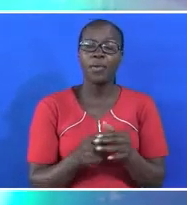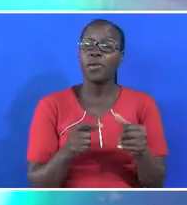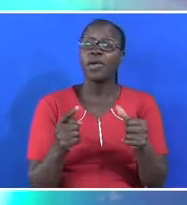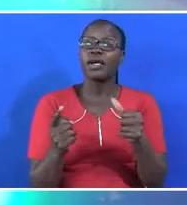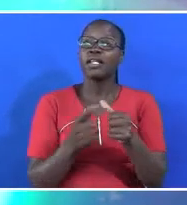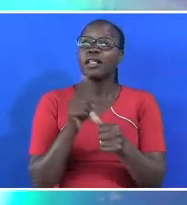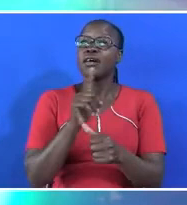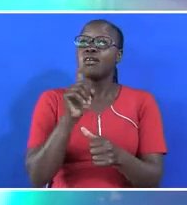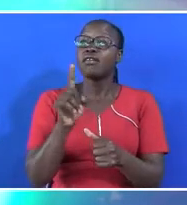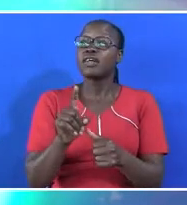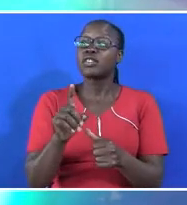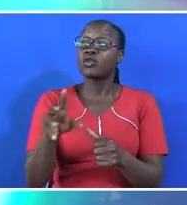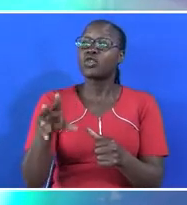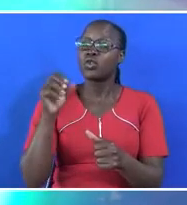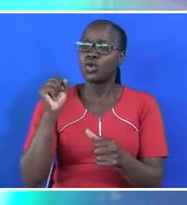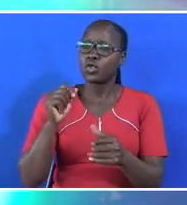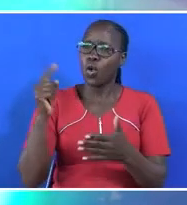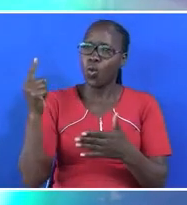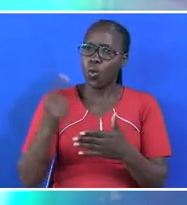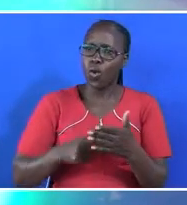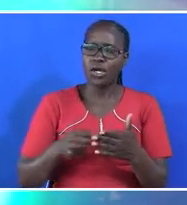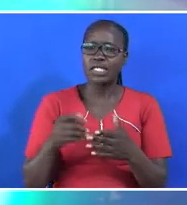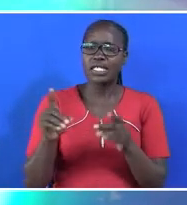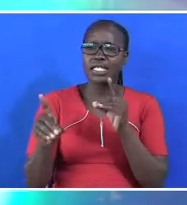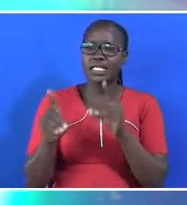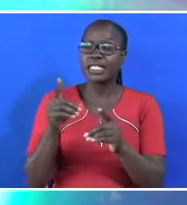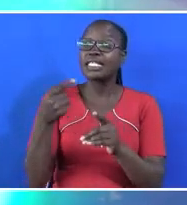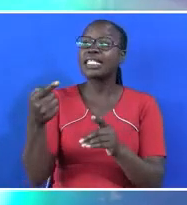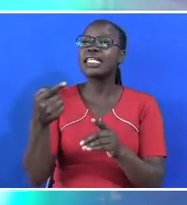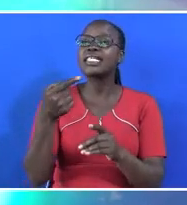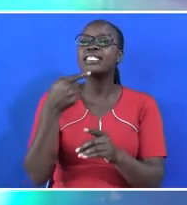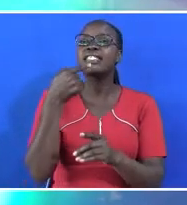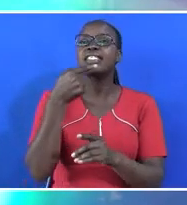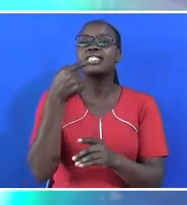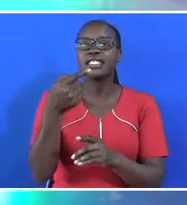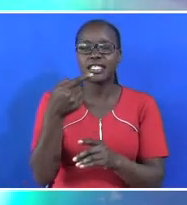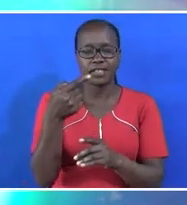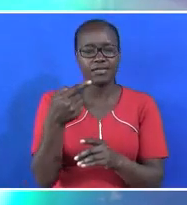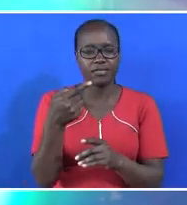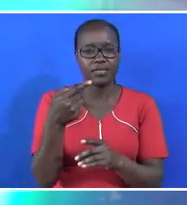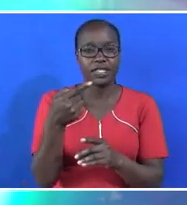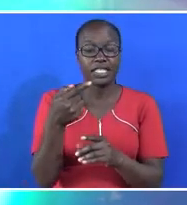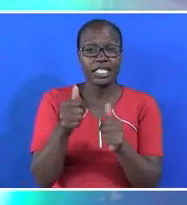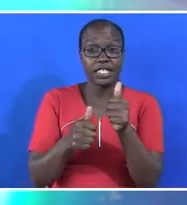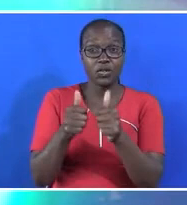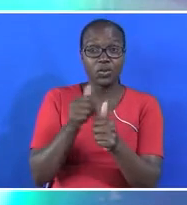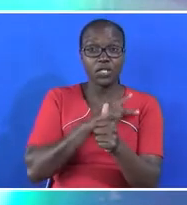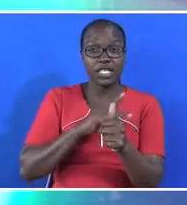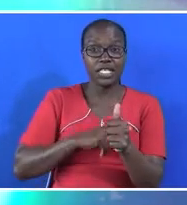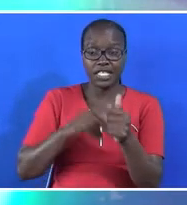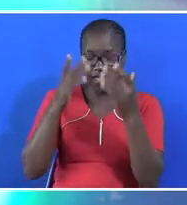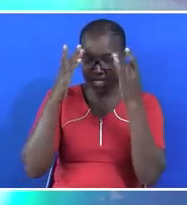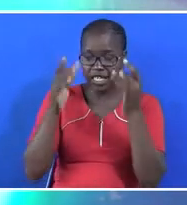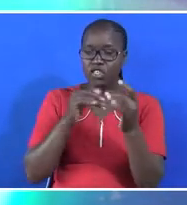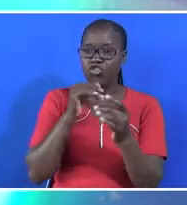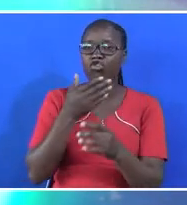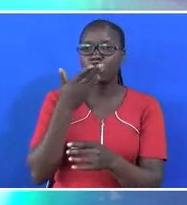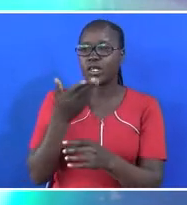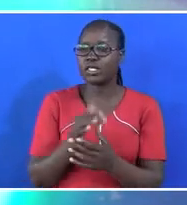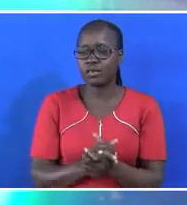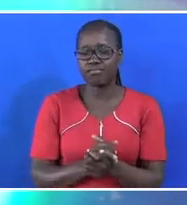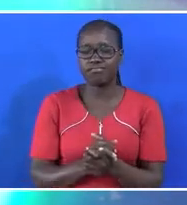first question was, what did they say? In which the king decided not to